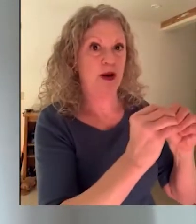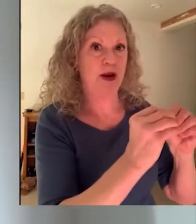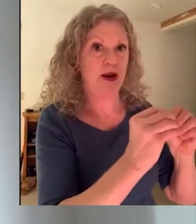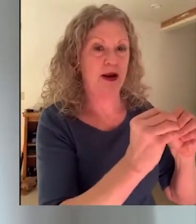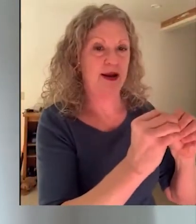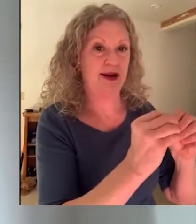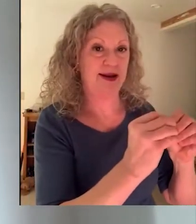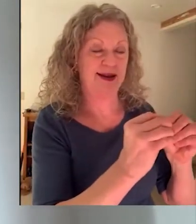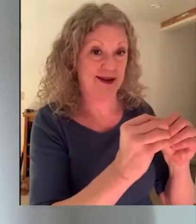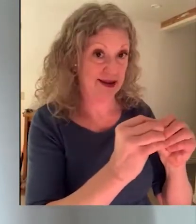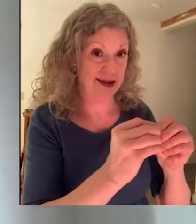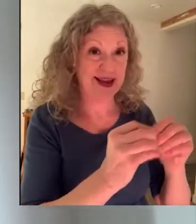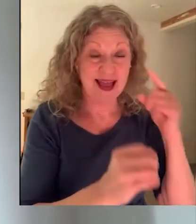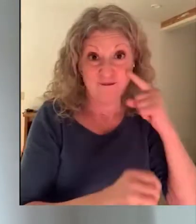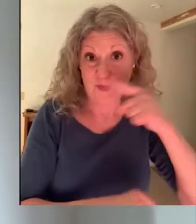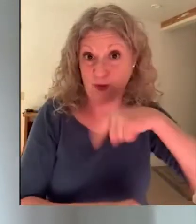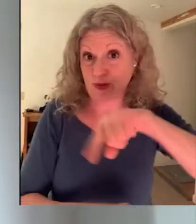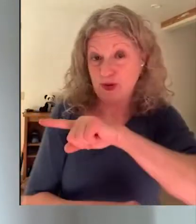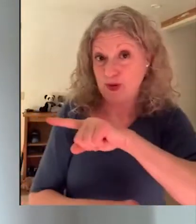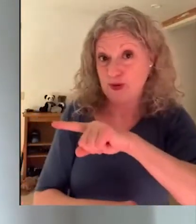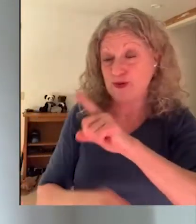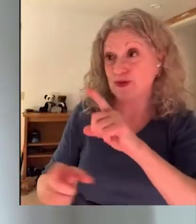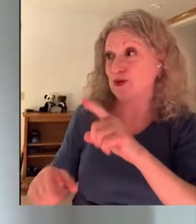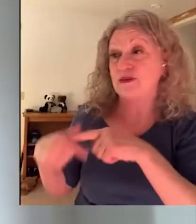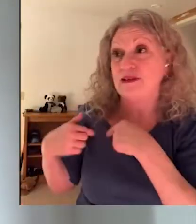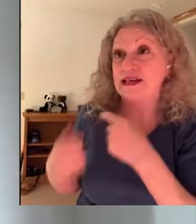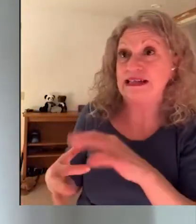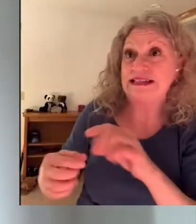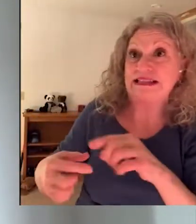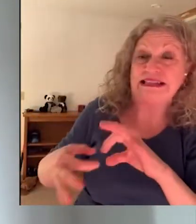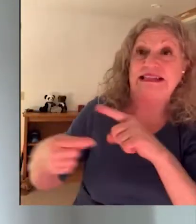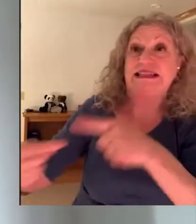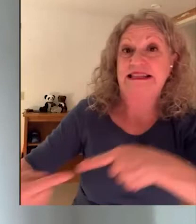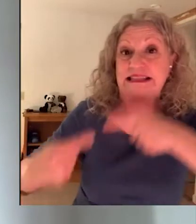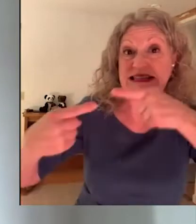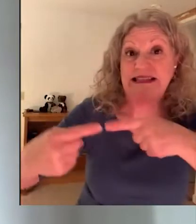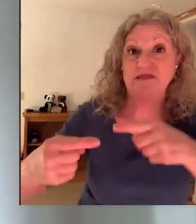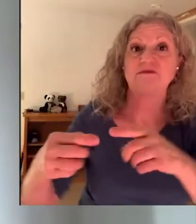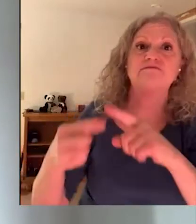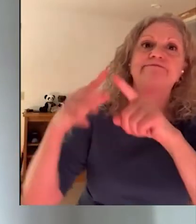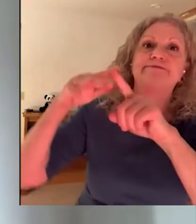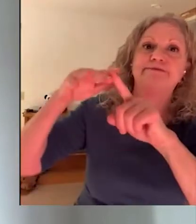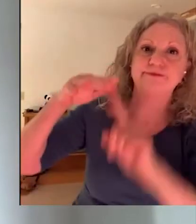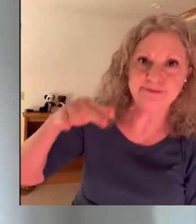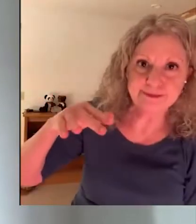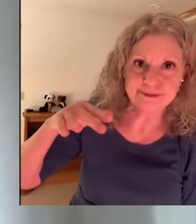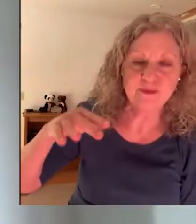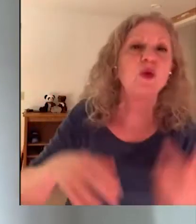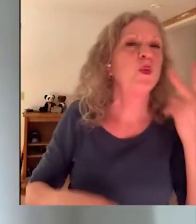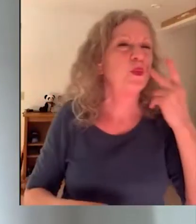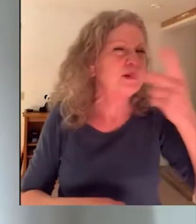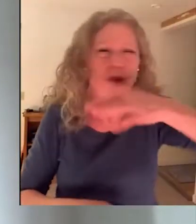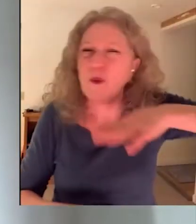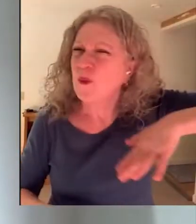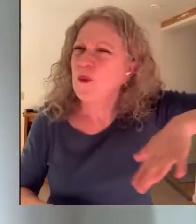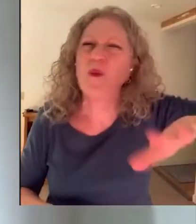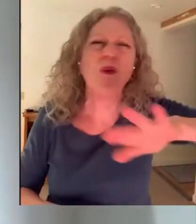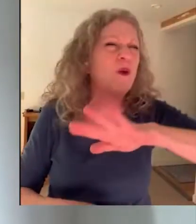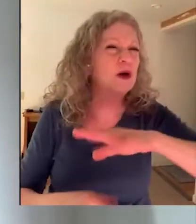And for those that were barely hanging on, they fell off. We see it all around us. Job